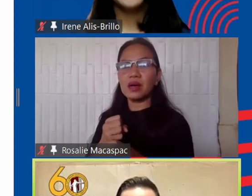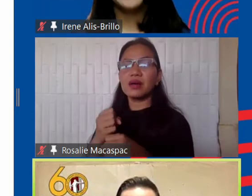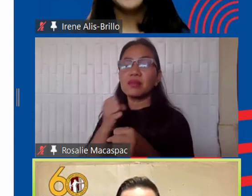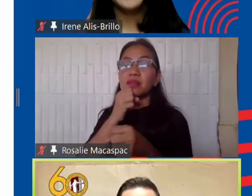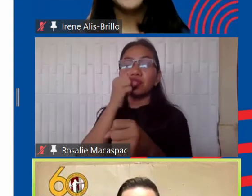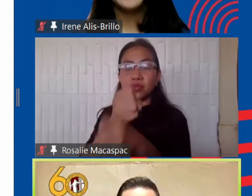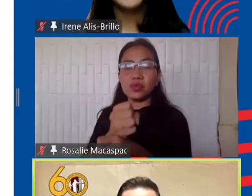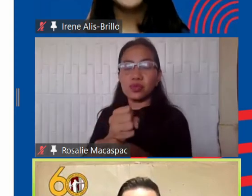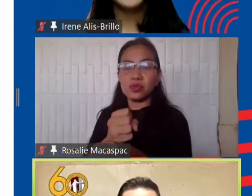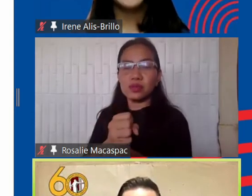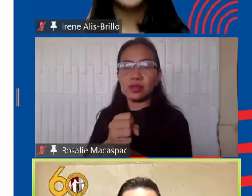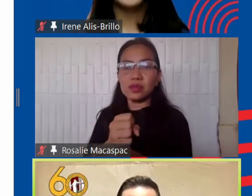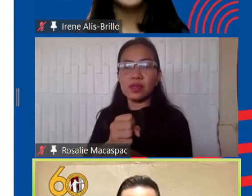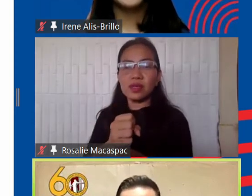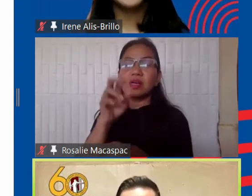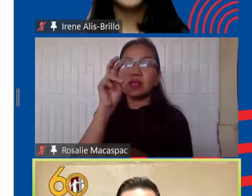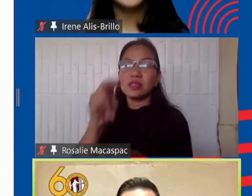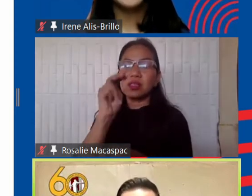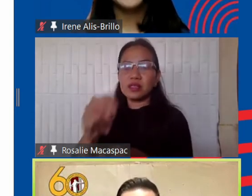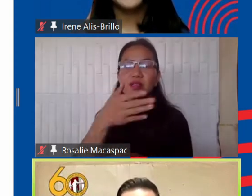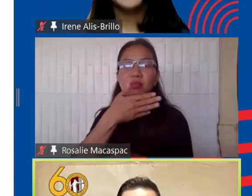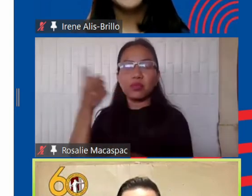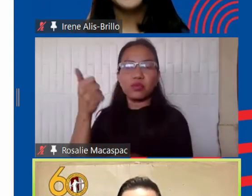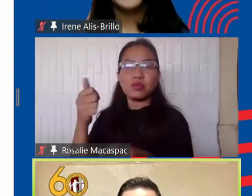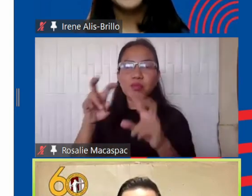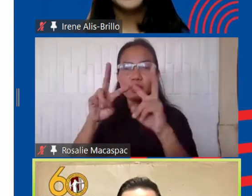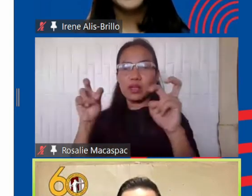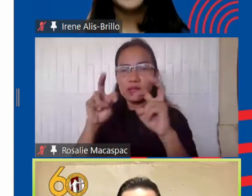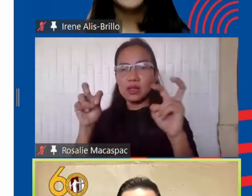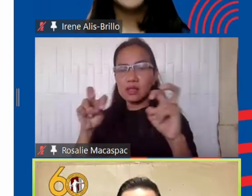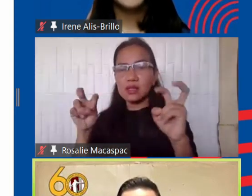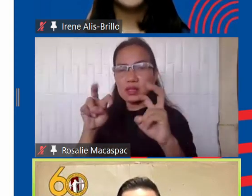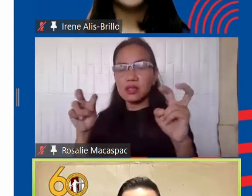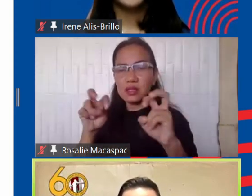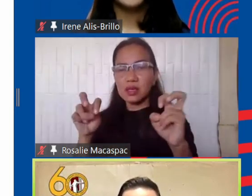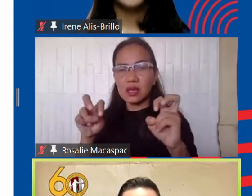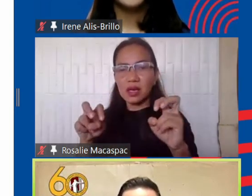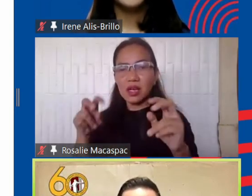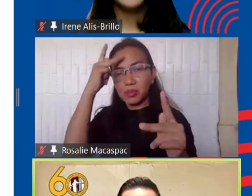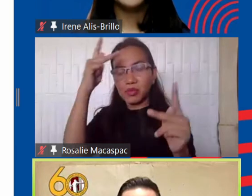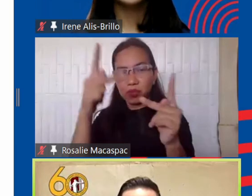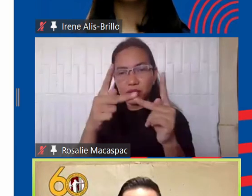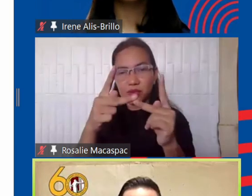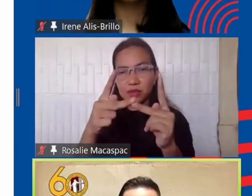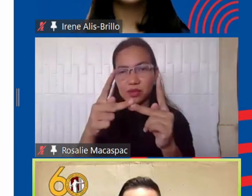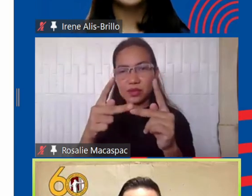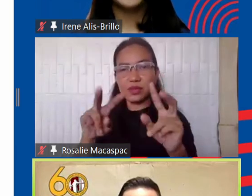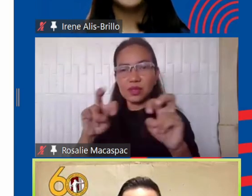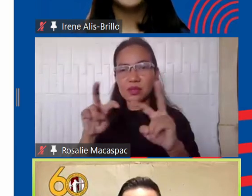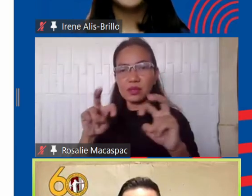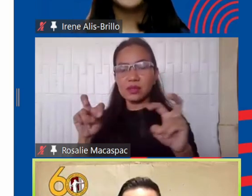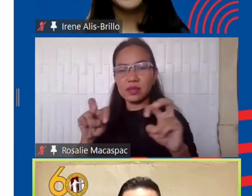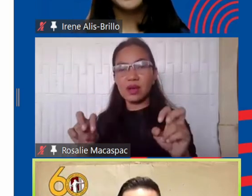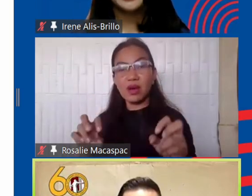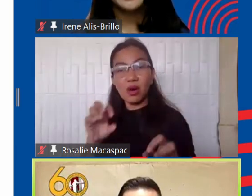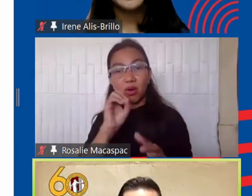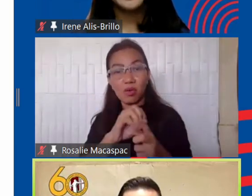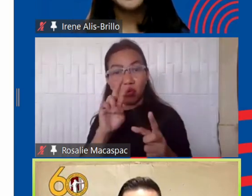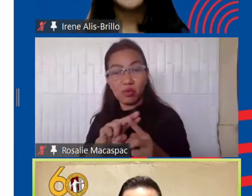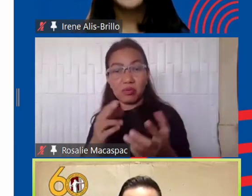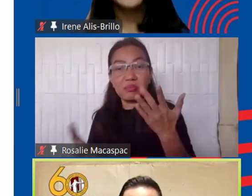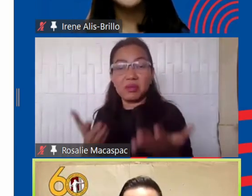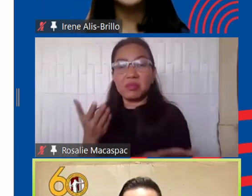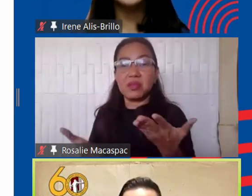your analysis and it's central to your research, because otherwise you will